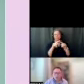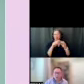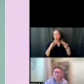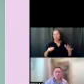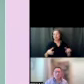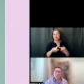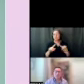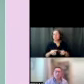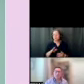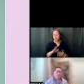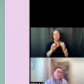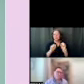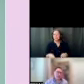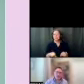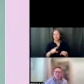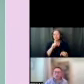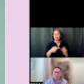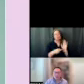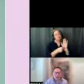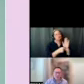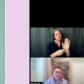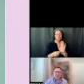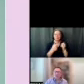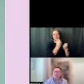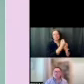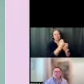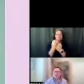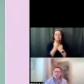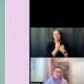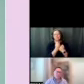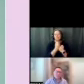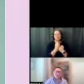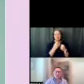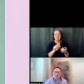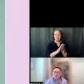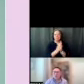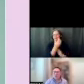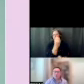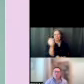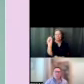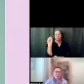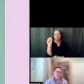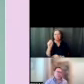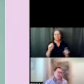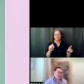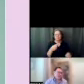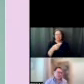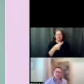can be advocates, we can be activists. We see Gandhi did it in a